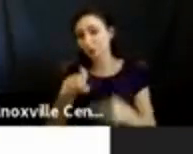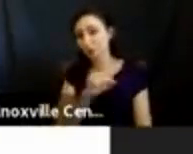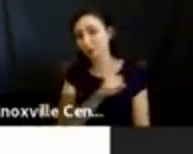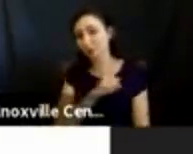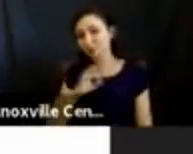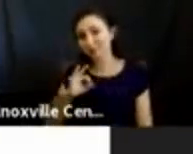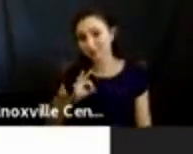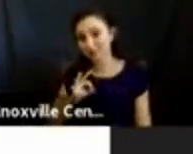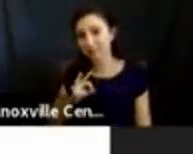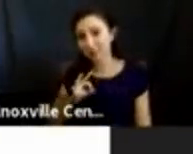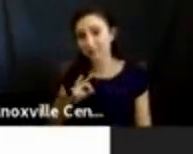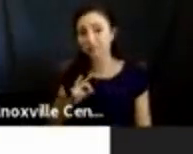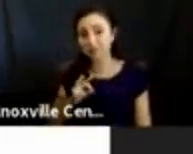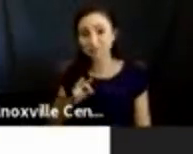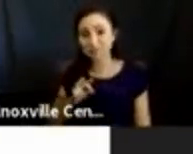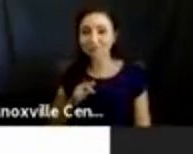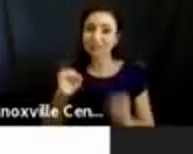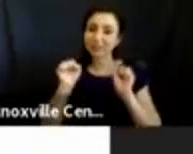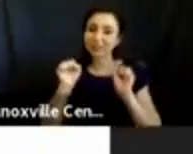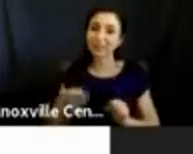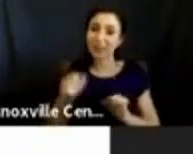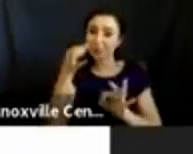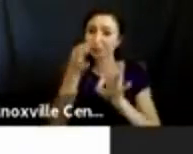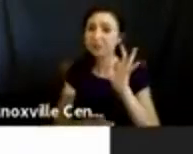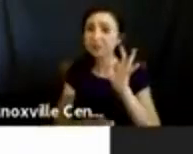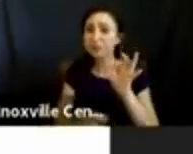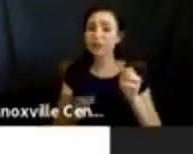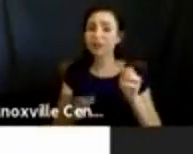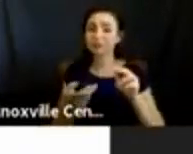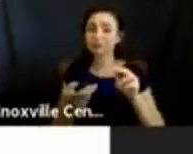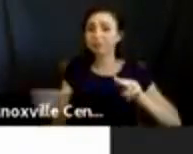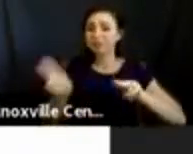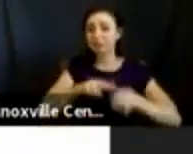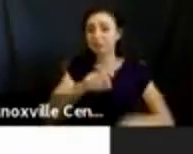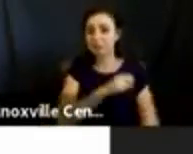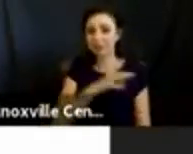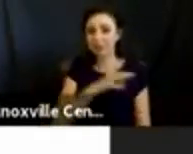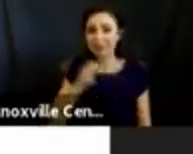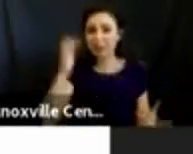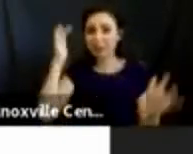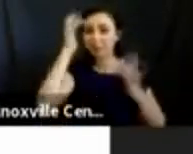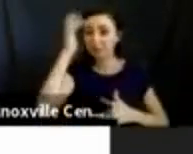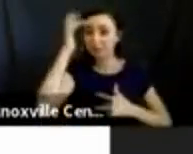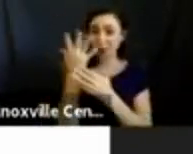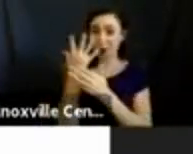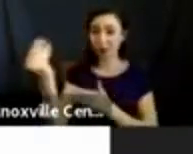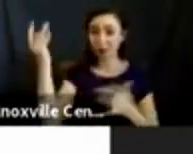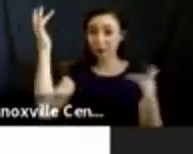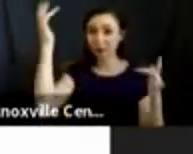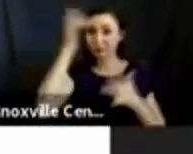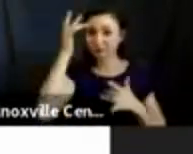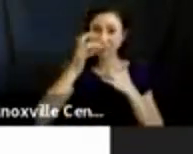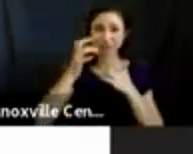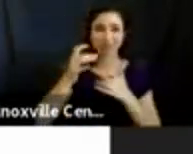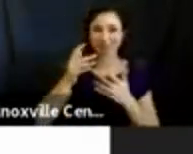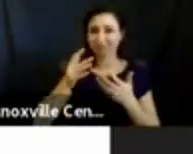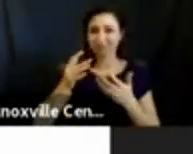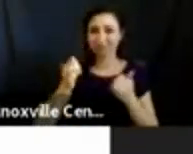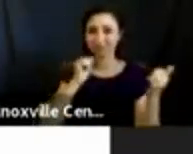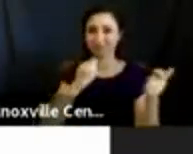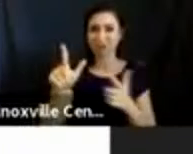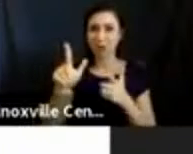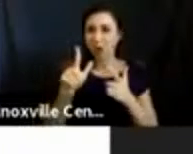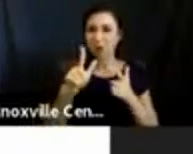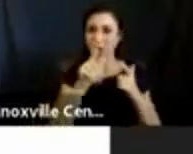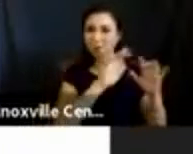as some increased staff that are out sick, just like every other industry has people out sick, that is an element